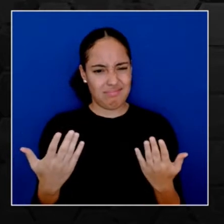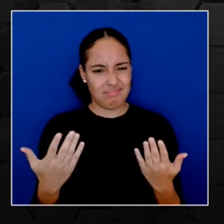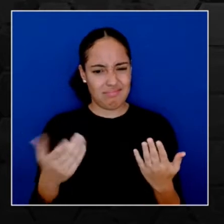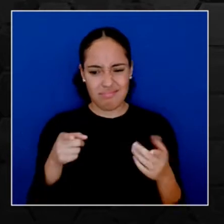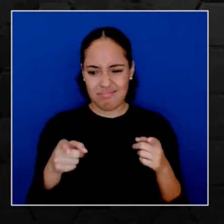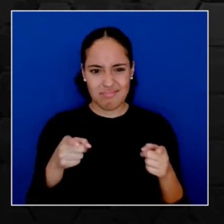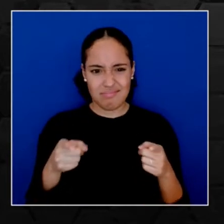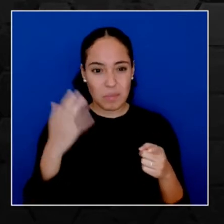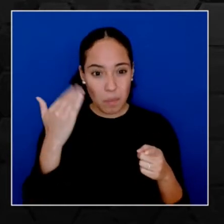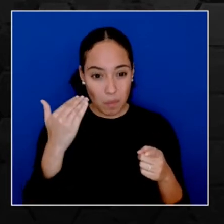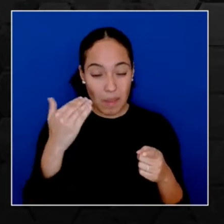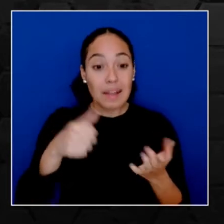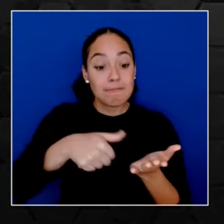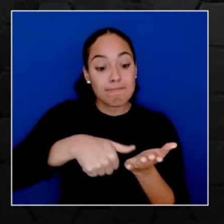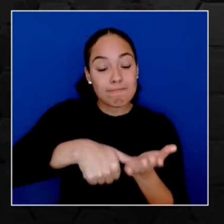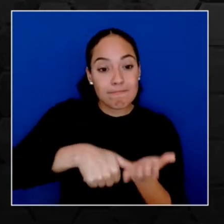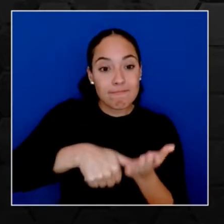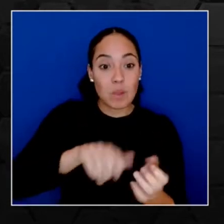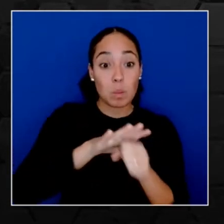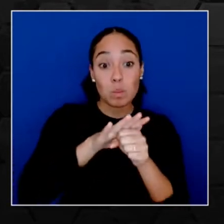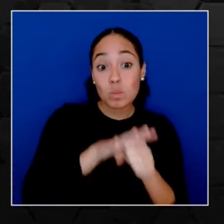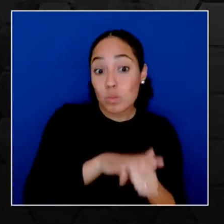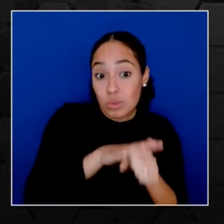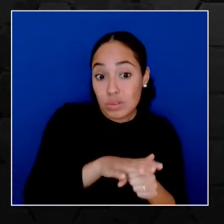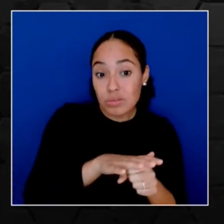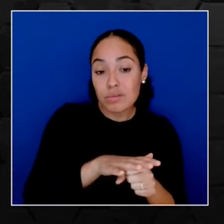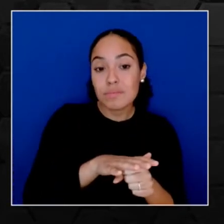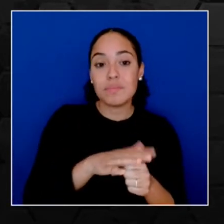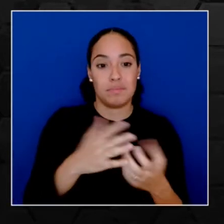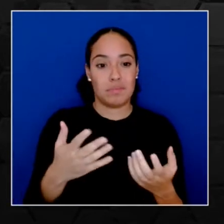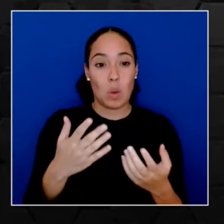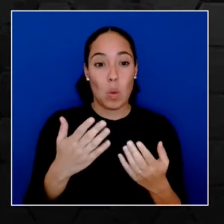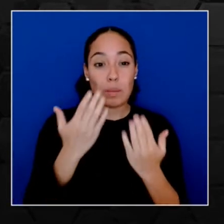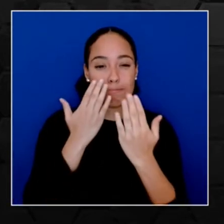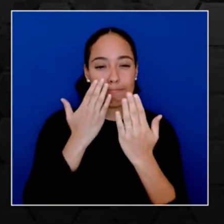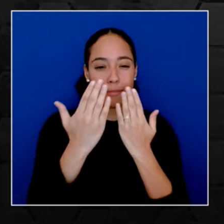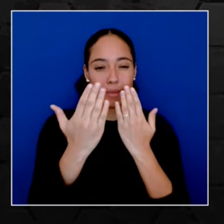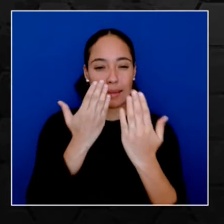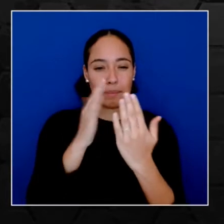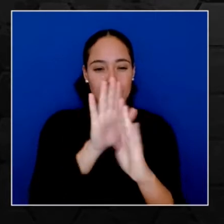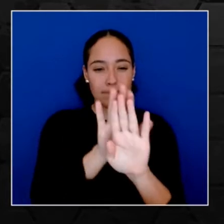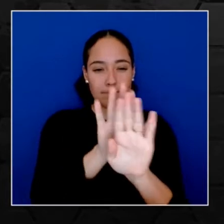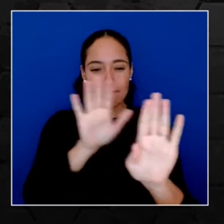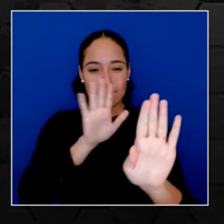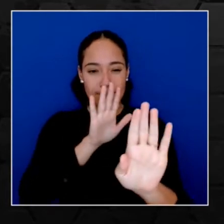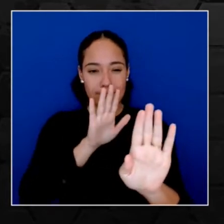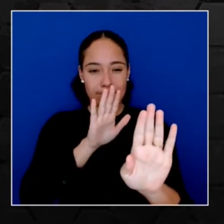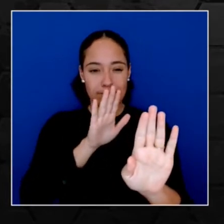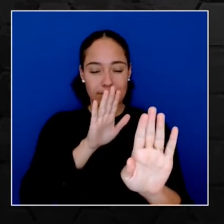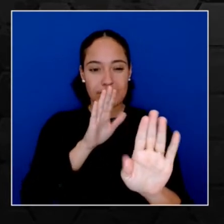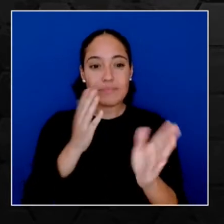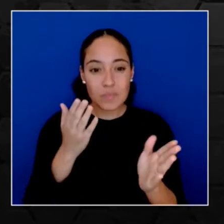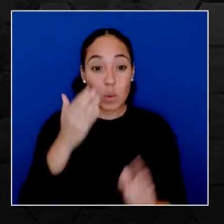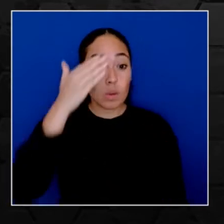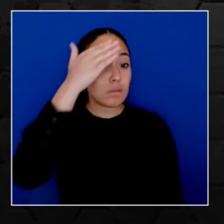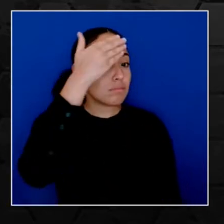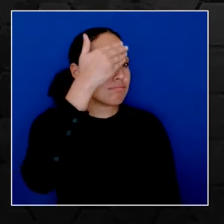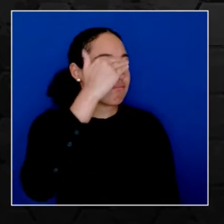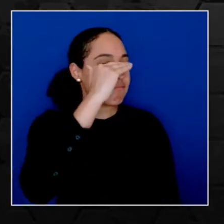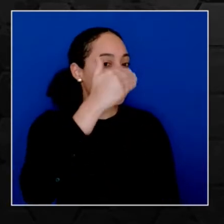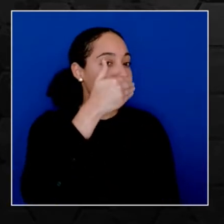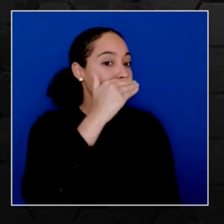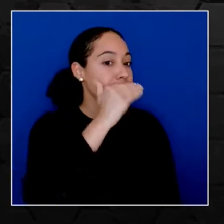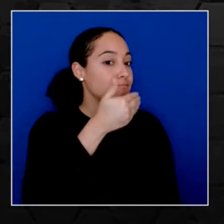data points, and these can be the distance between the eyes, the height of cheekbones, and other distinctive features. And